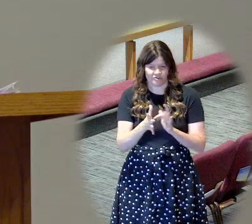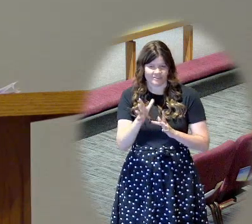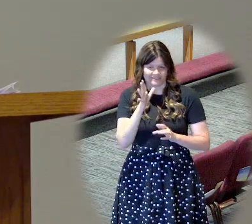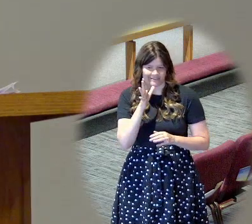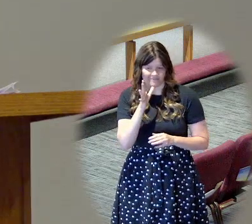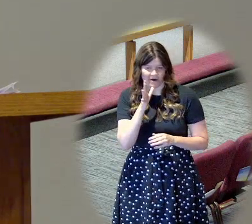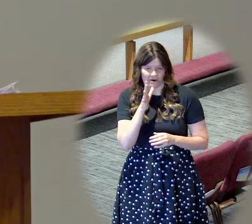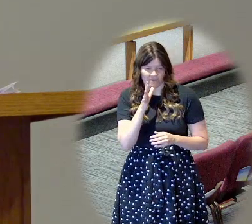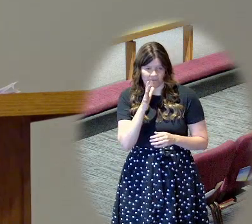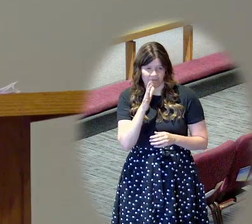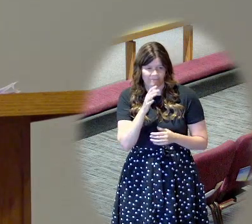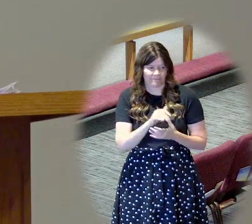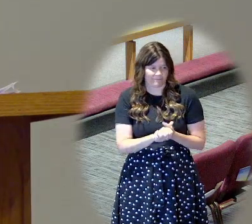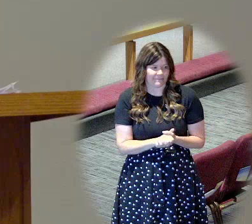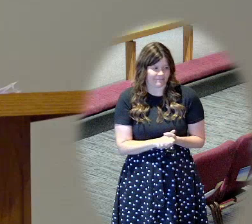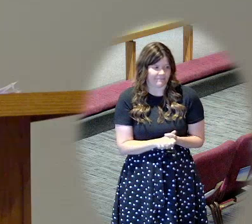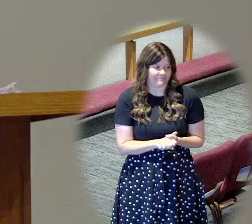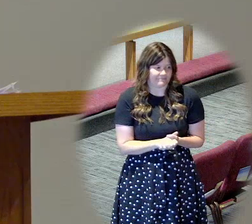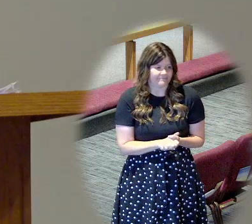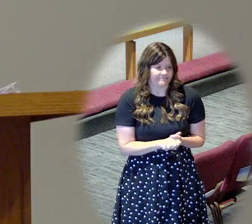That's a horrible situation.